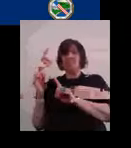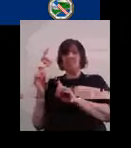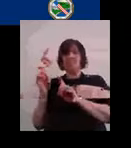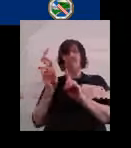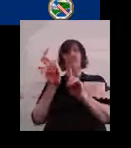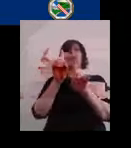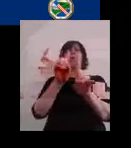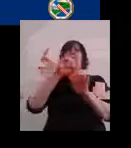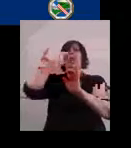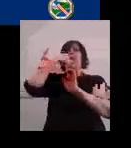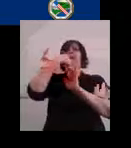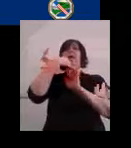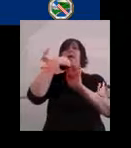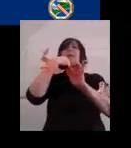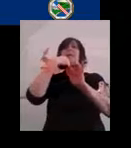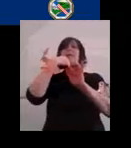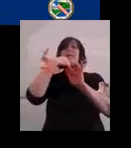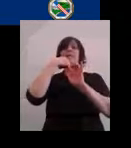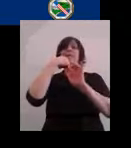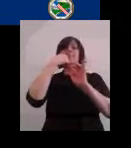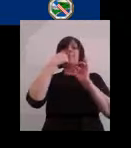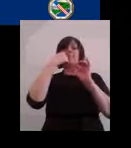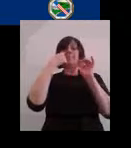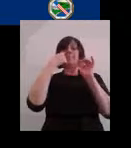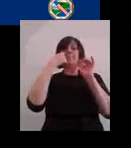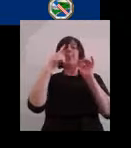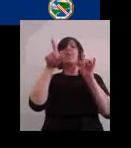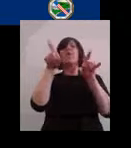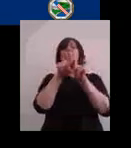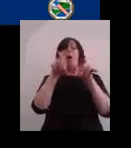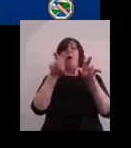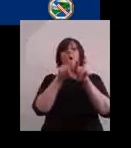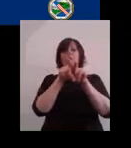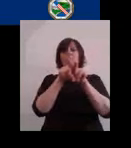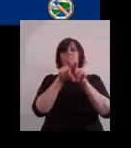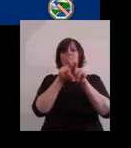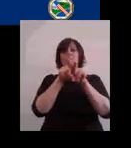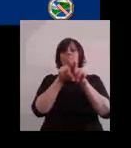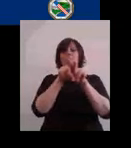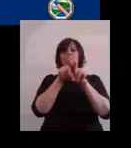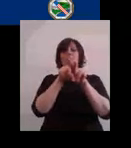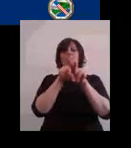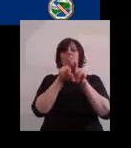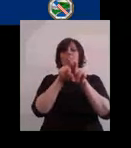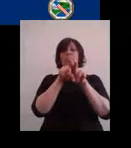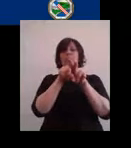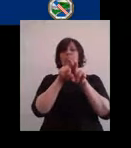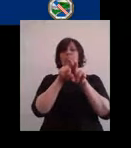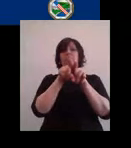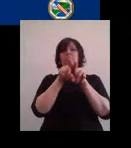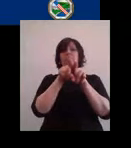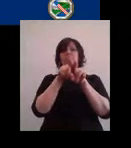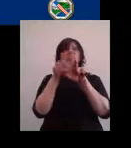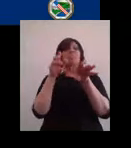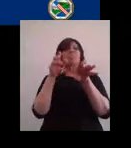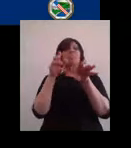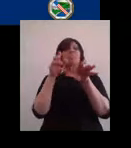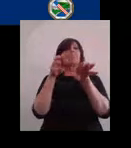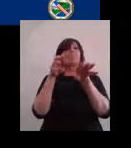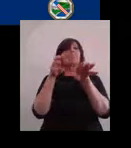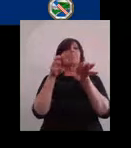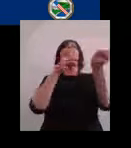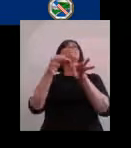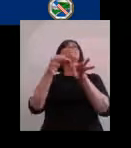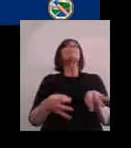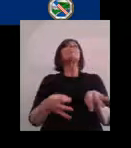their nasopharyngeal swab, they're also given information about how to remain in isolation. So they're given standing